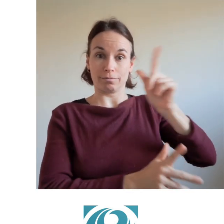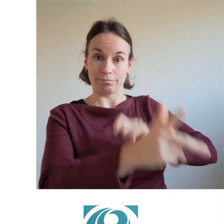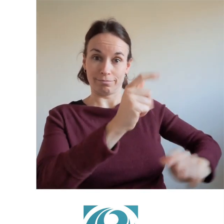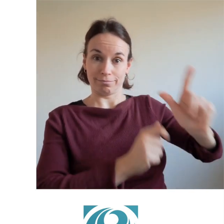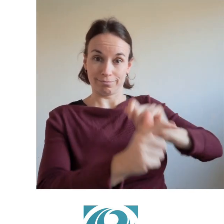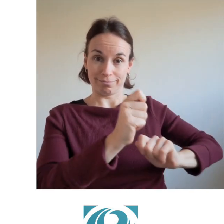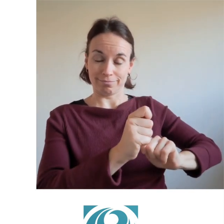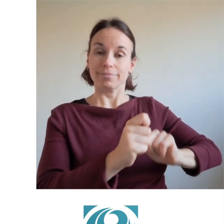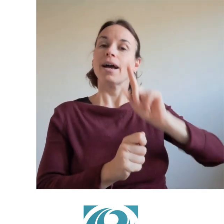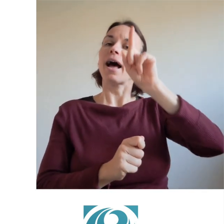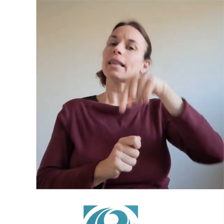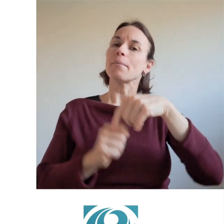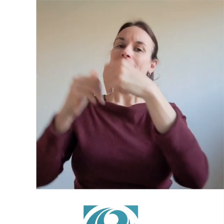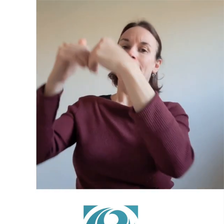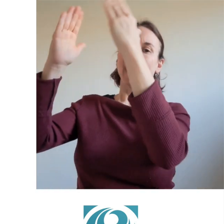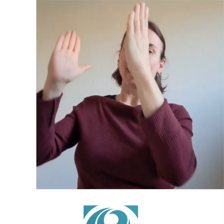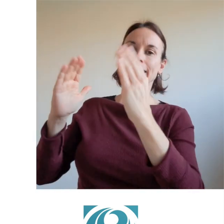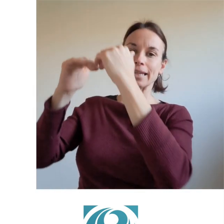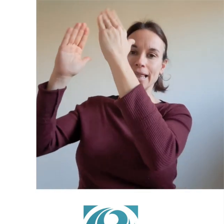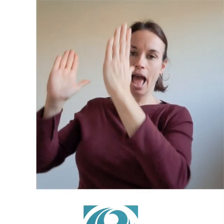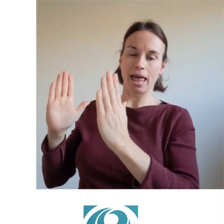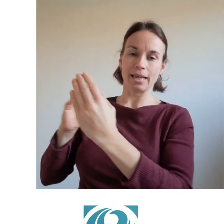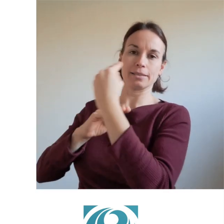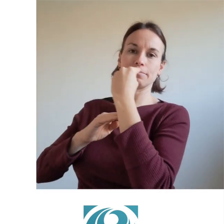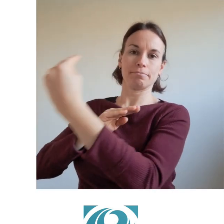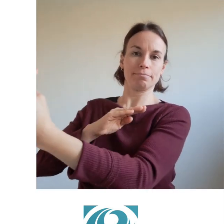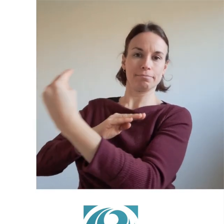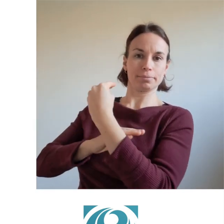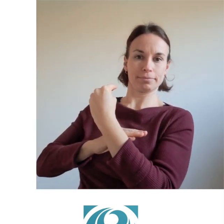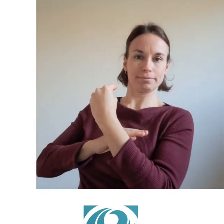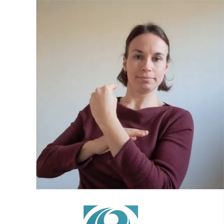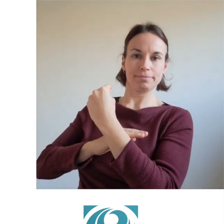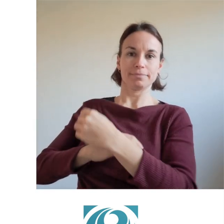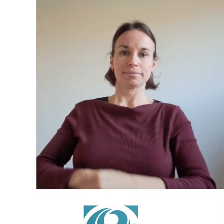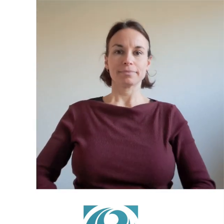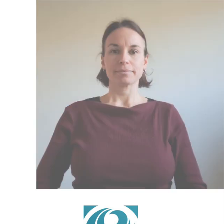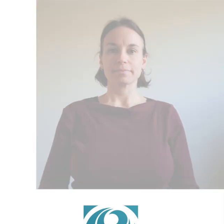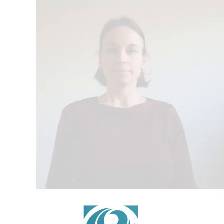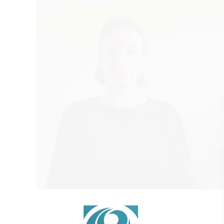Catalan Sign Language consultants and the agencies that funded this research.